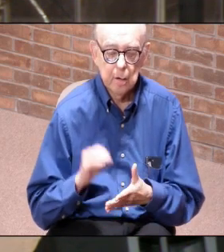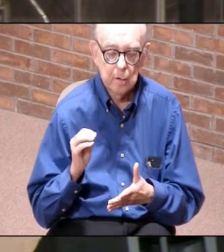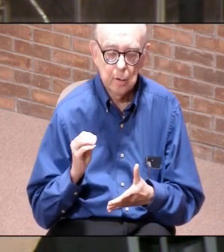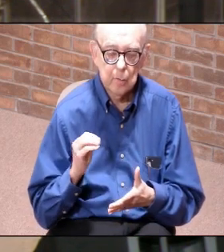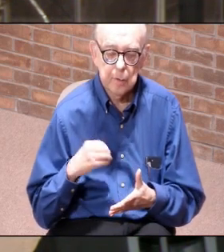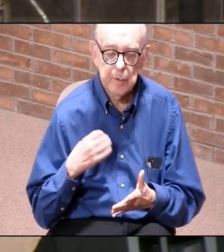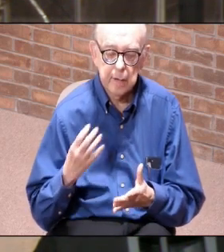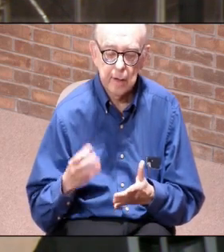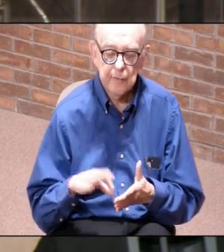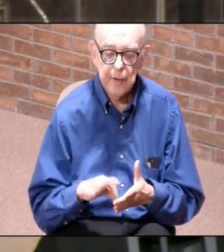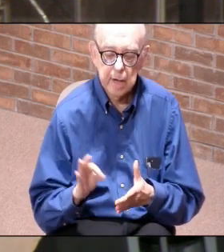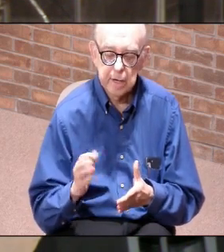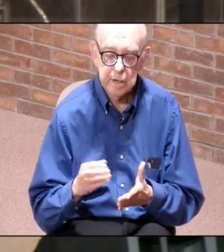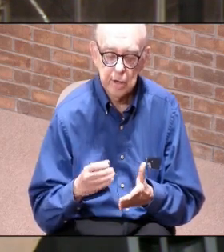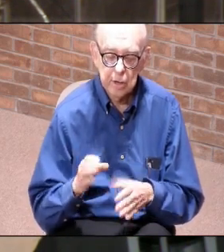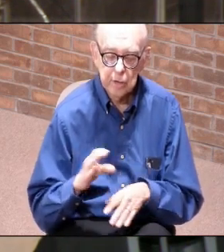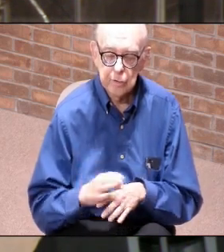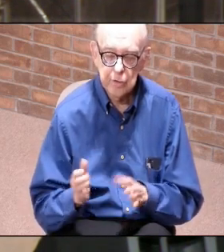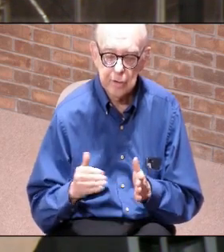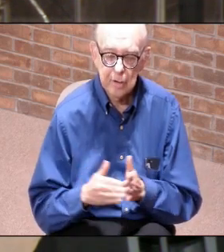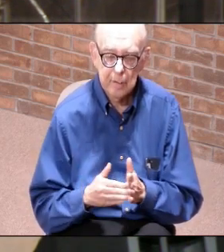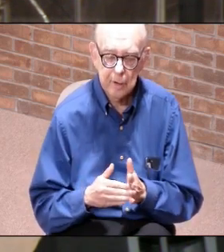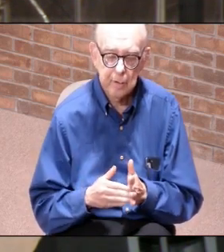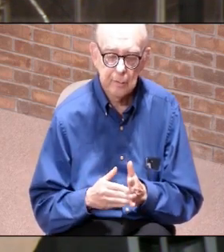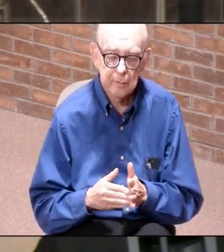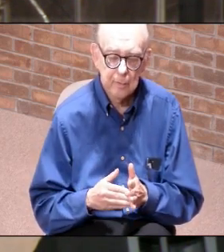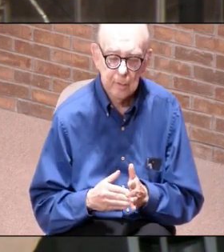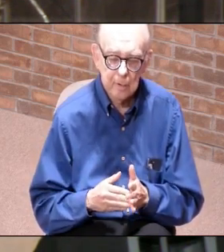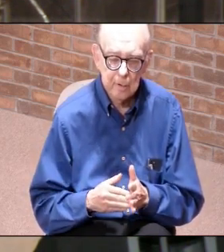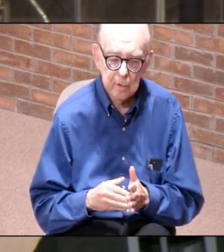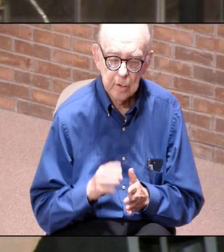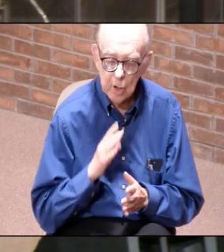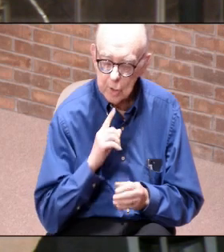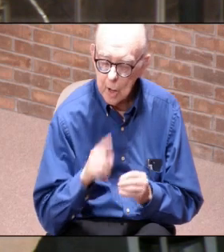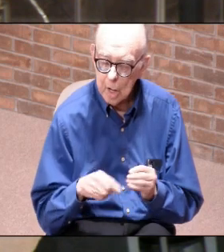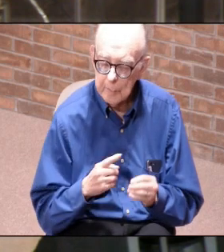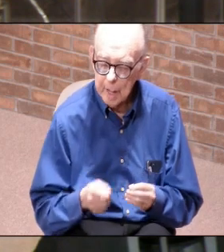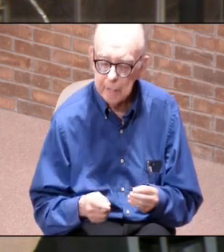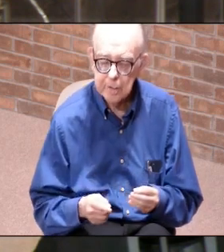Rediscover Church, and we're going to talk about